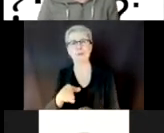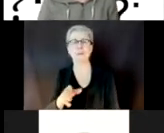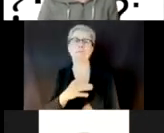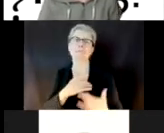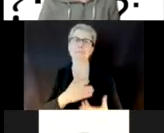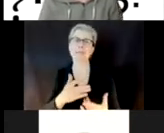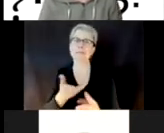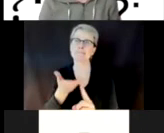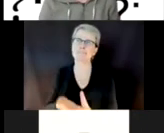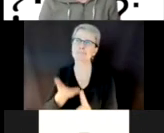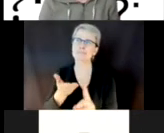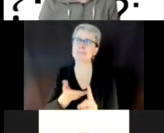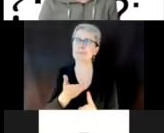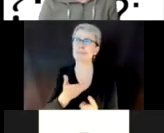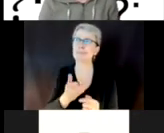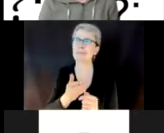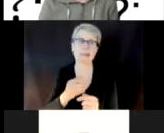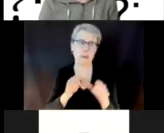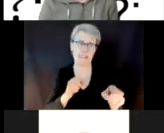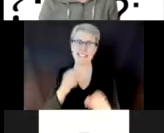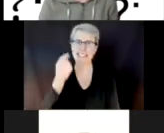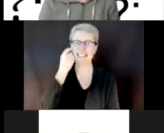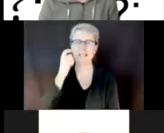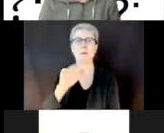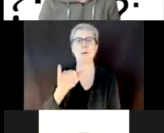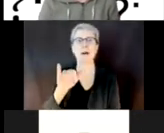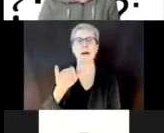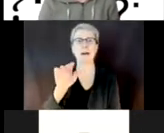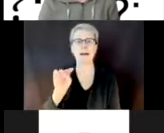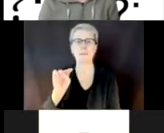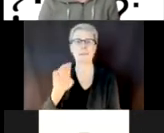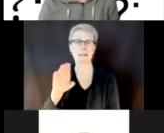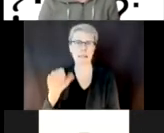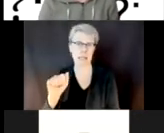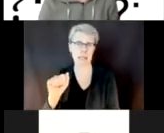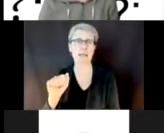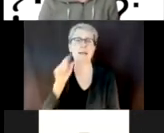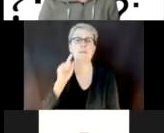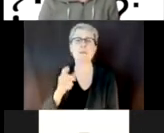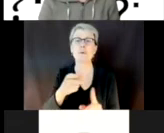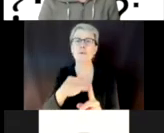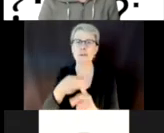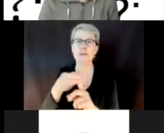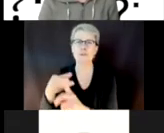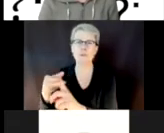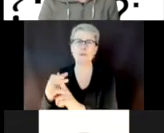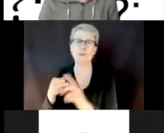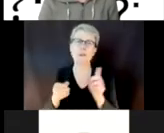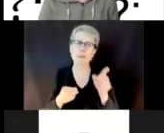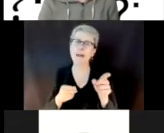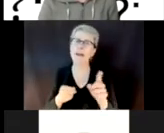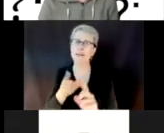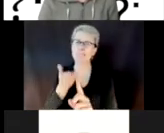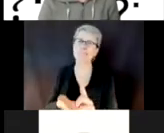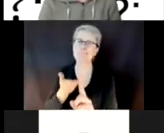I think we did this for the YMCA recently for a recruiting campaign. It's really getting clear on a person. It's